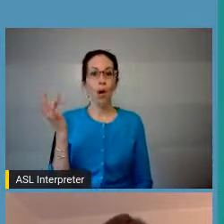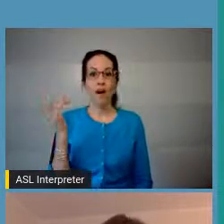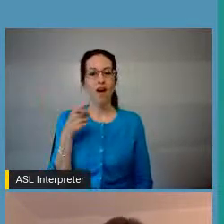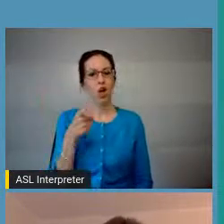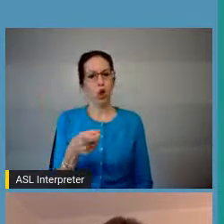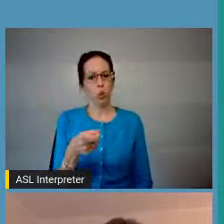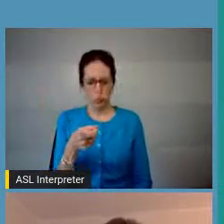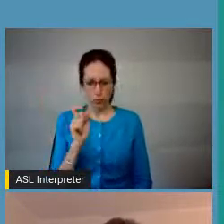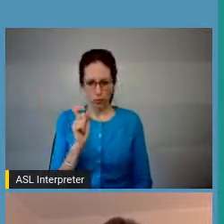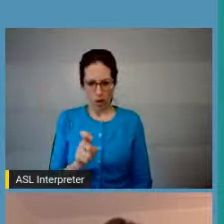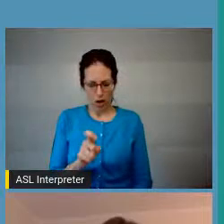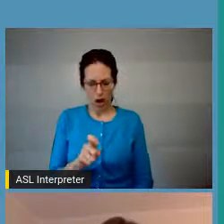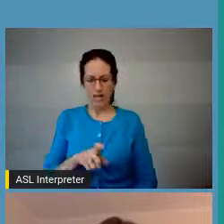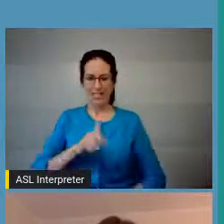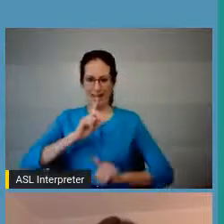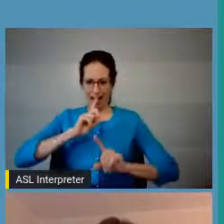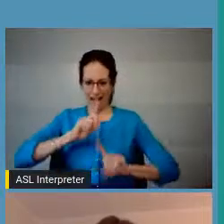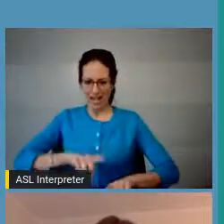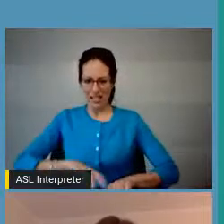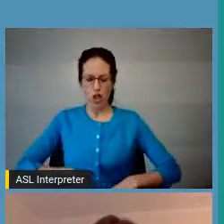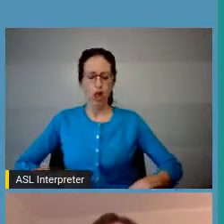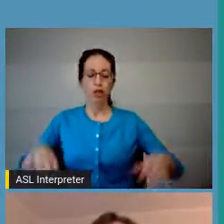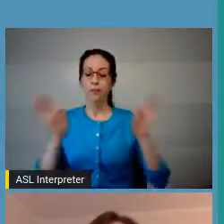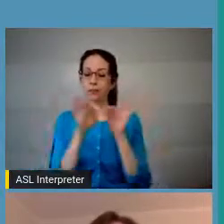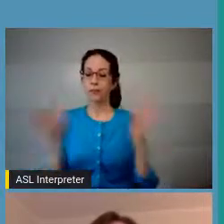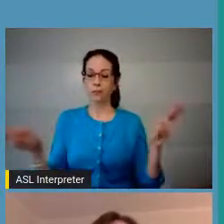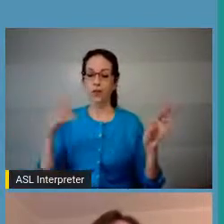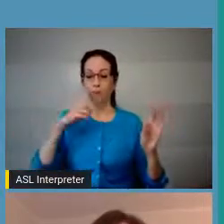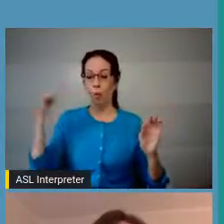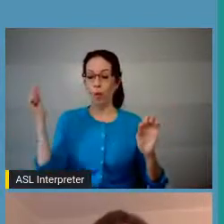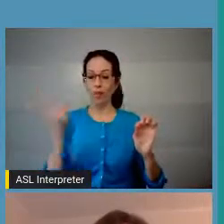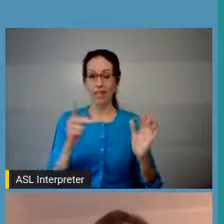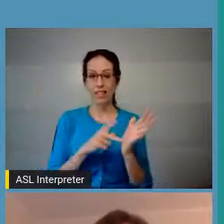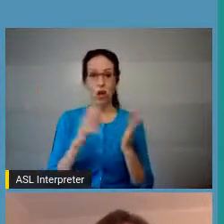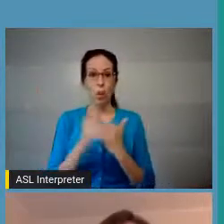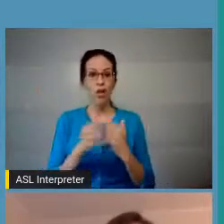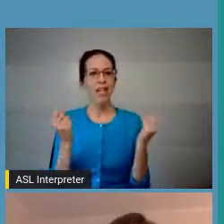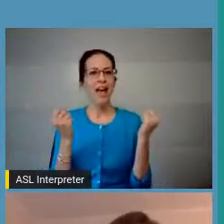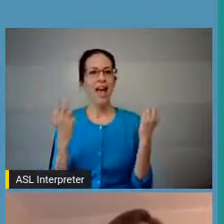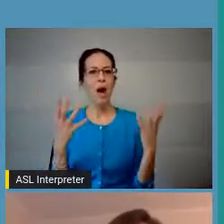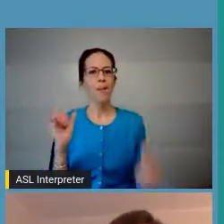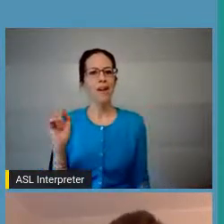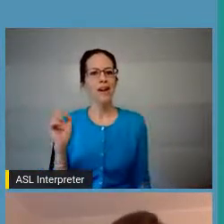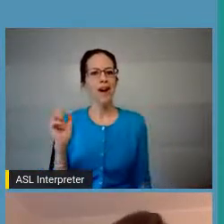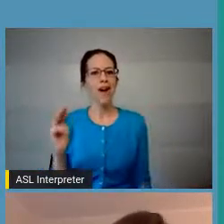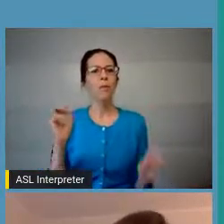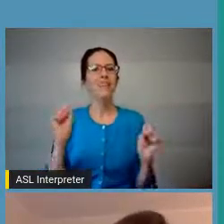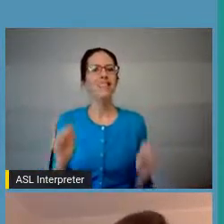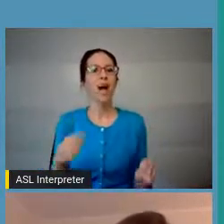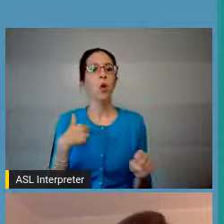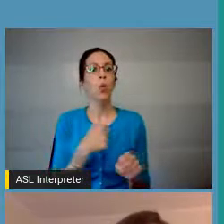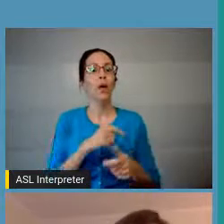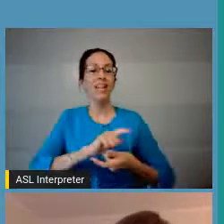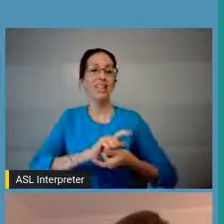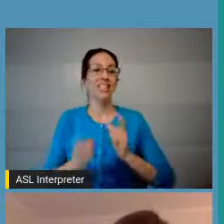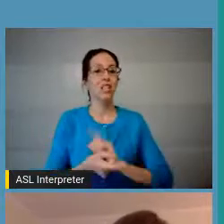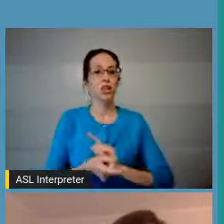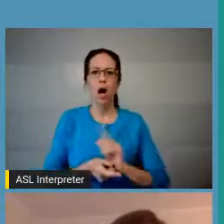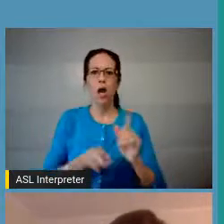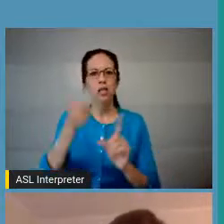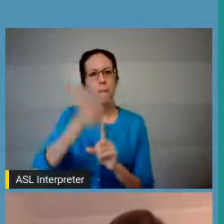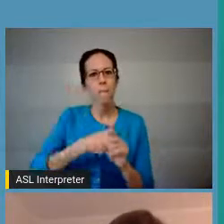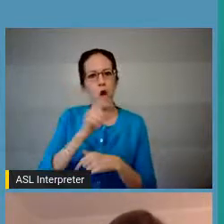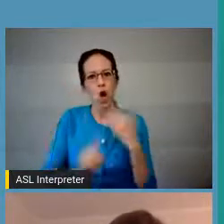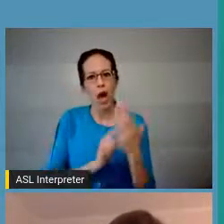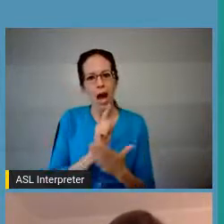answer the question, on this project, how many items can we digitize per hour? And in this case, that verb digitize